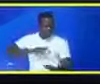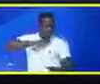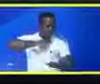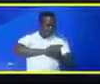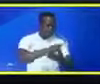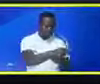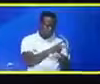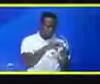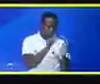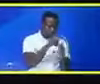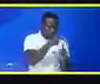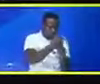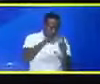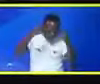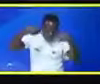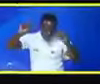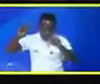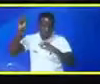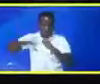stop your progress.